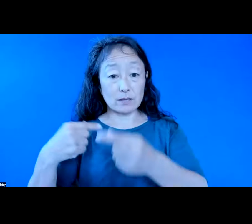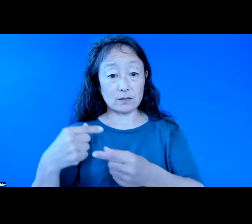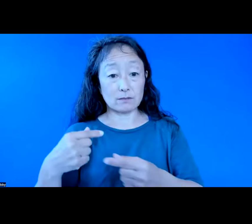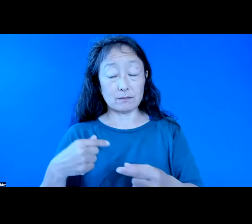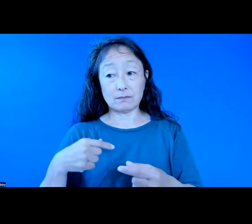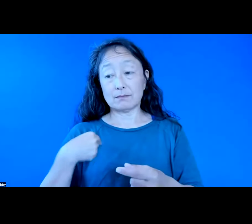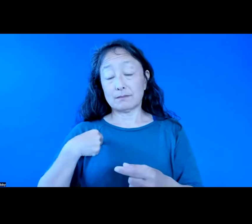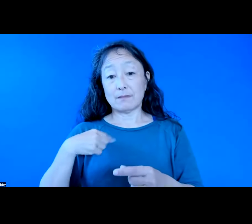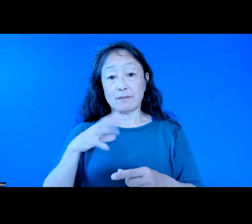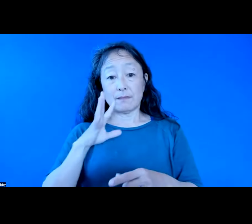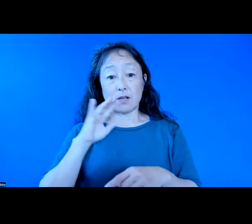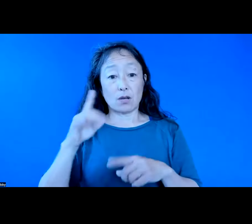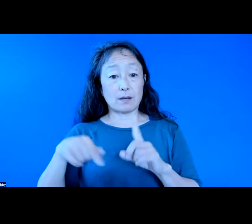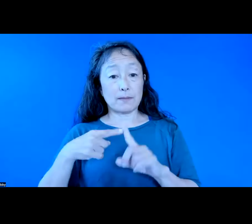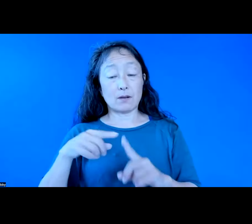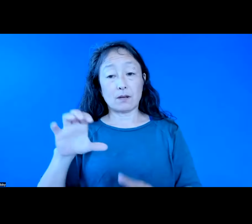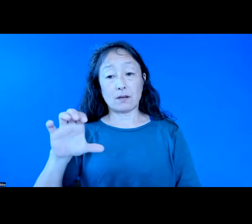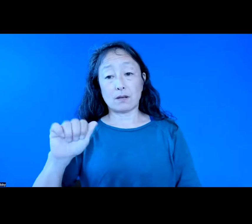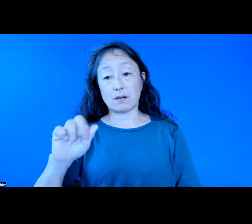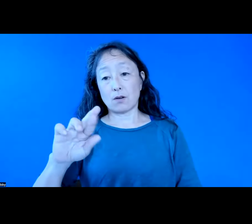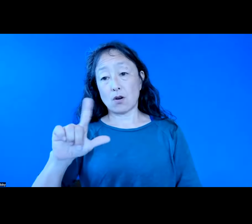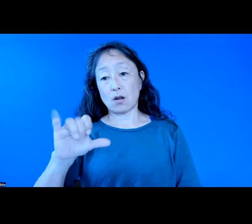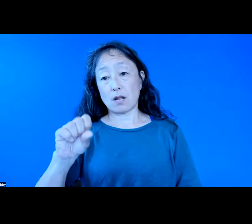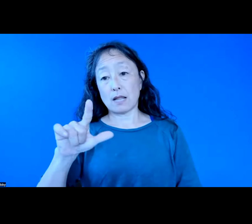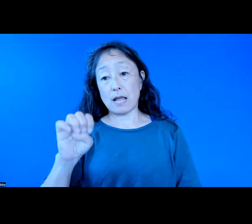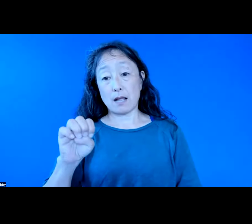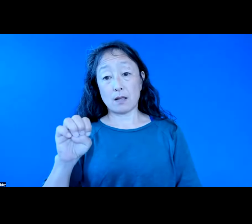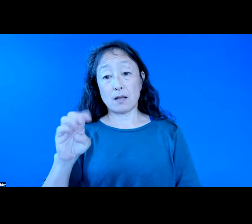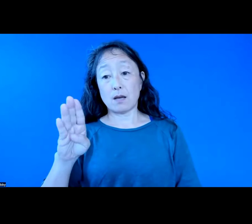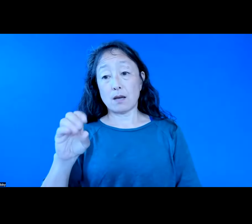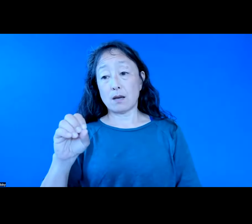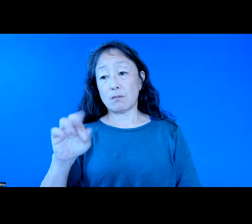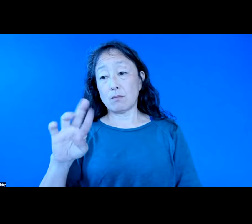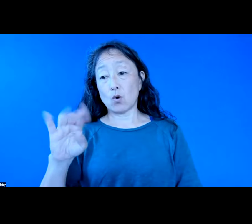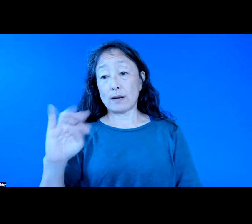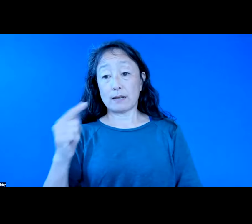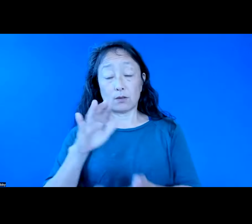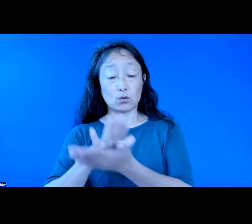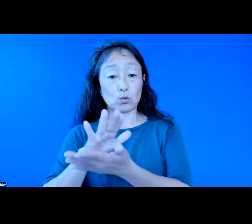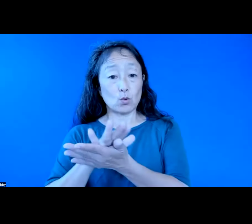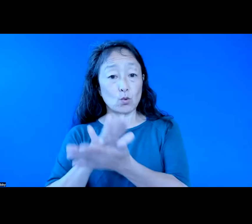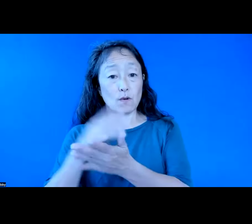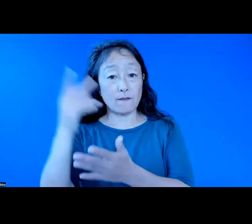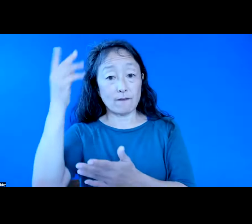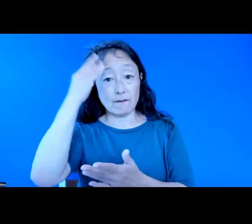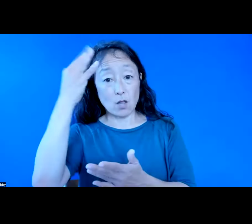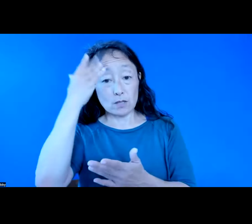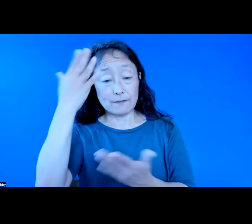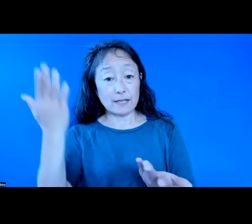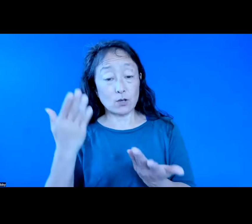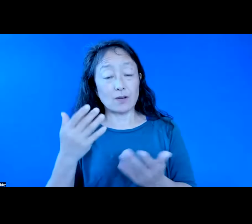boarding school philosophy here, that every generation is going to become the new auntie,